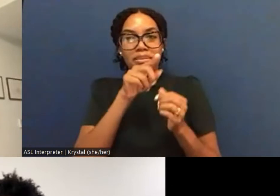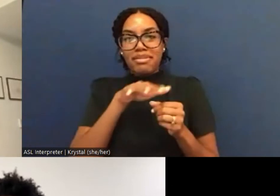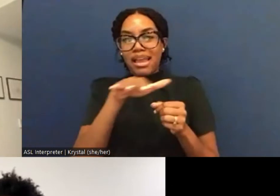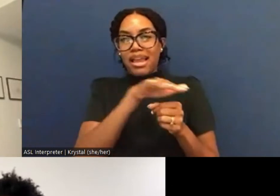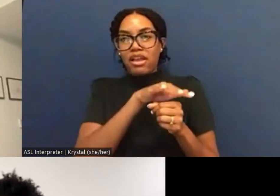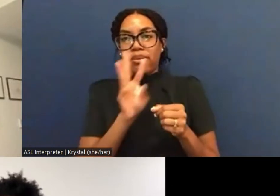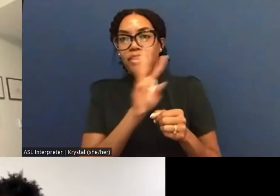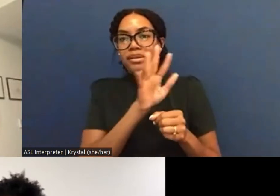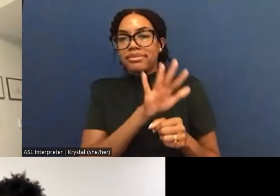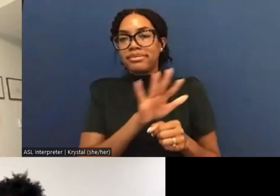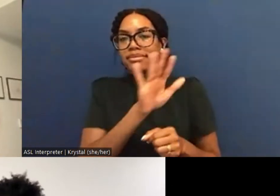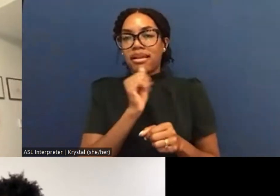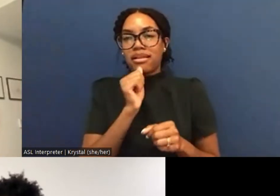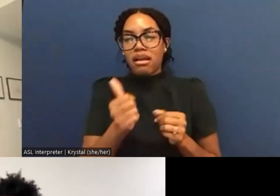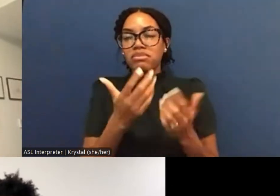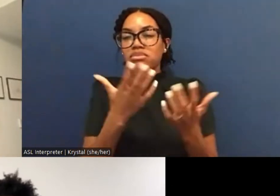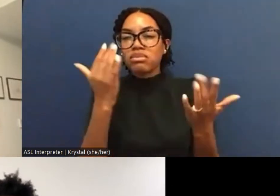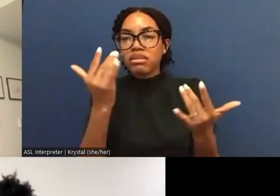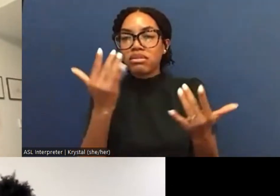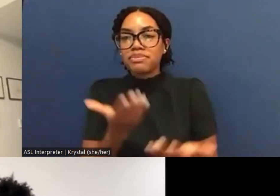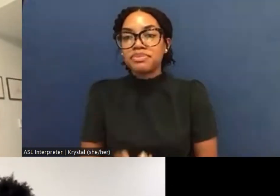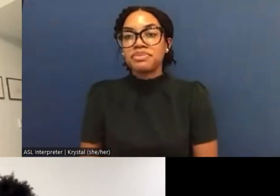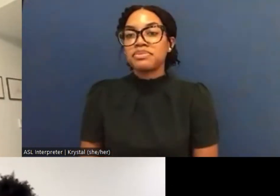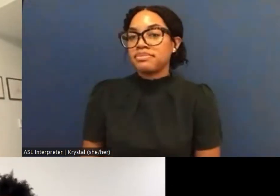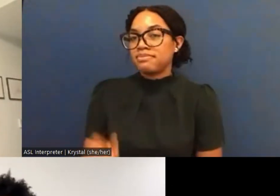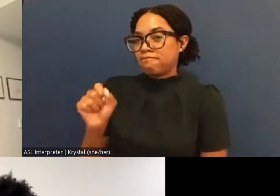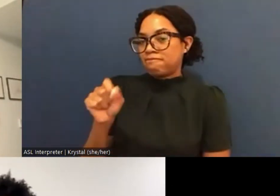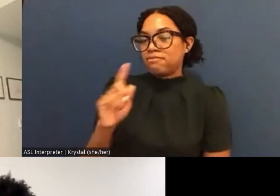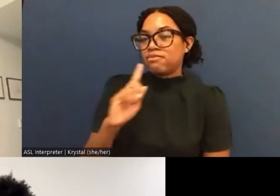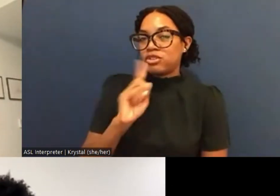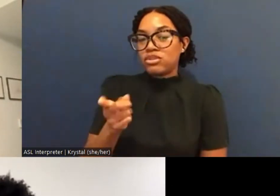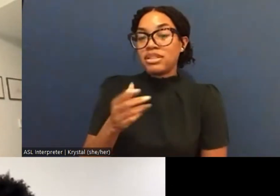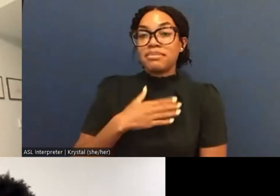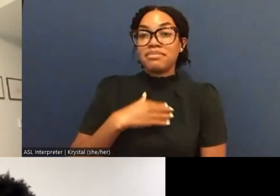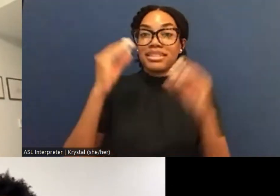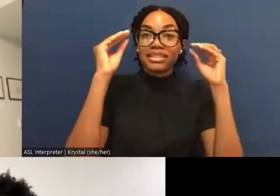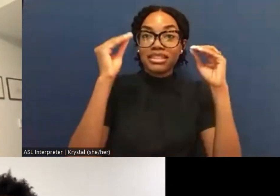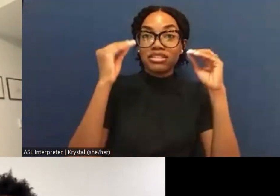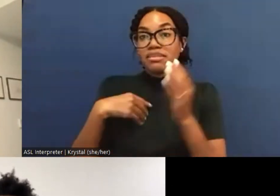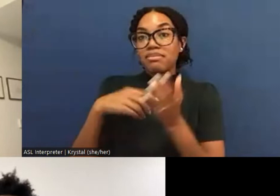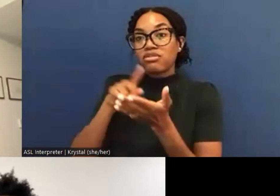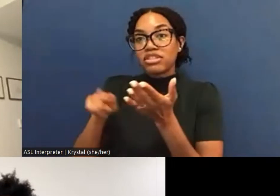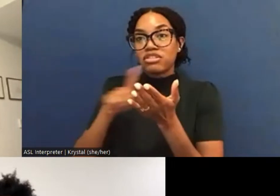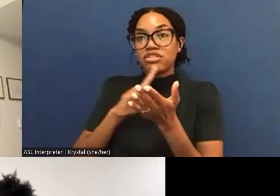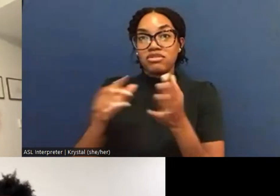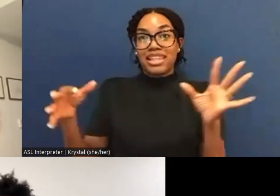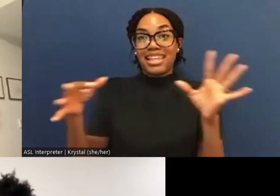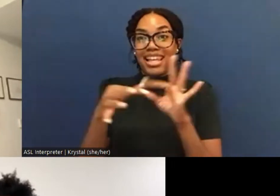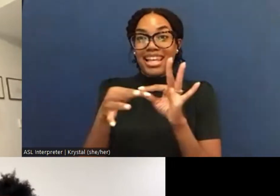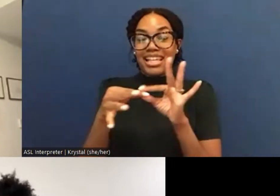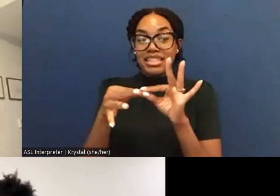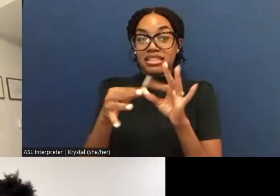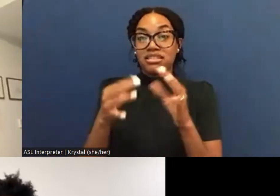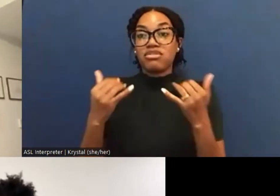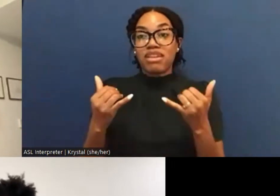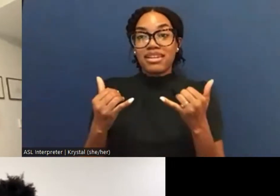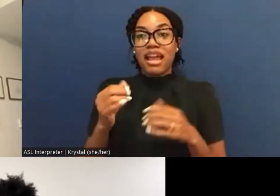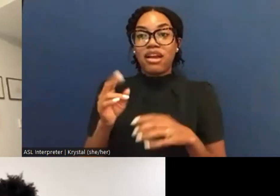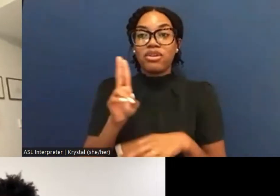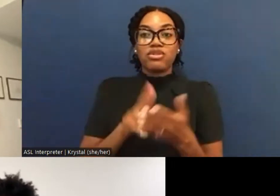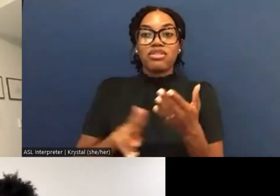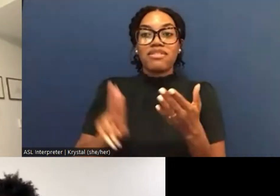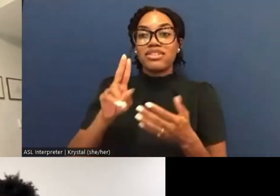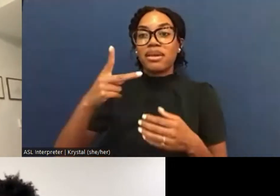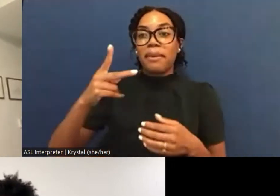Well, so my research and my teaching are really connected. So right now at the University of Pittsburgh, I'm actually teaching a class that I've called the Black